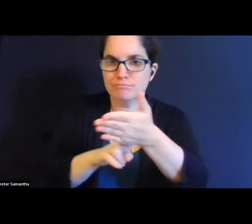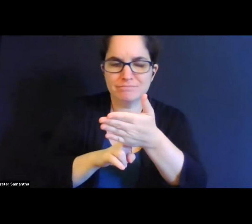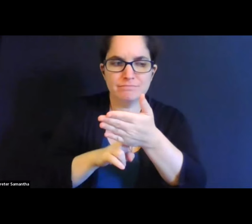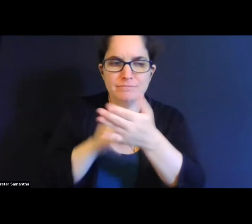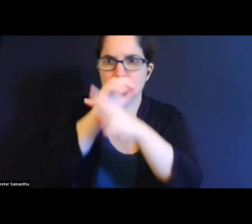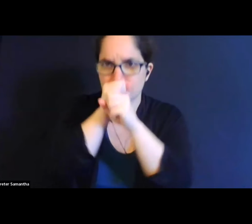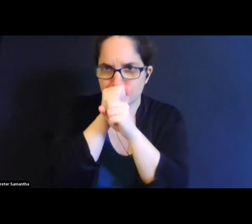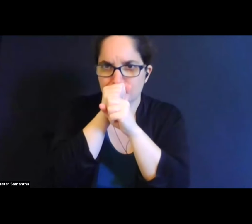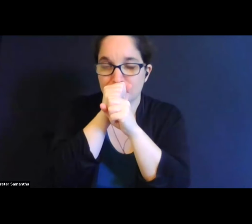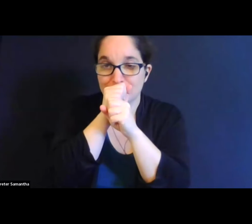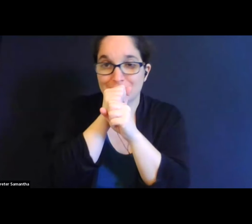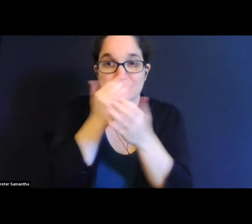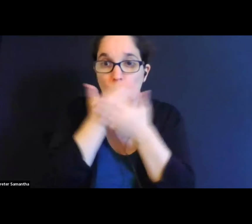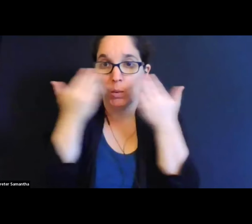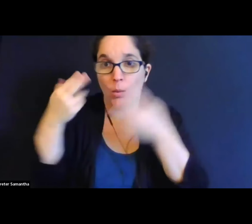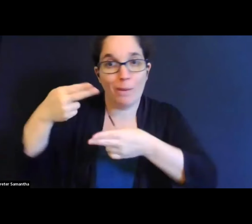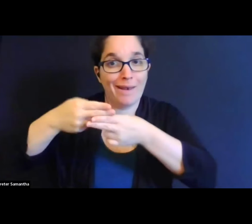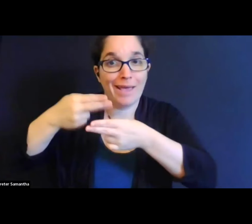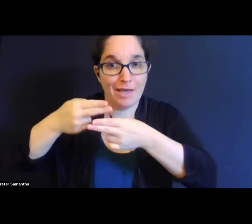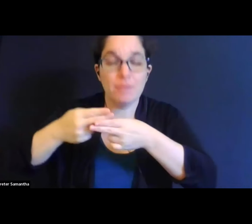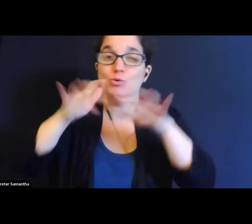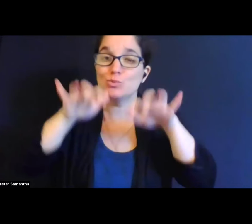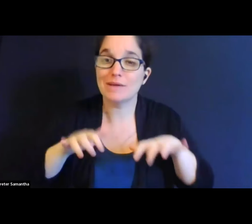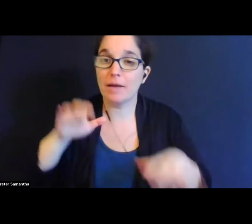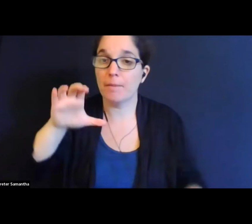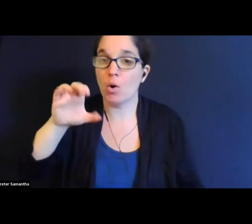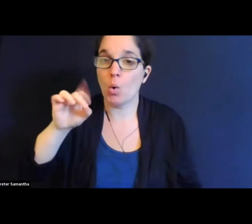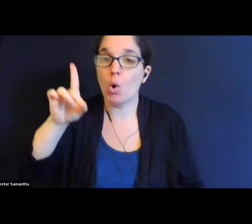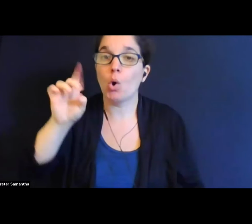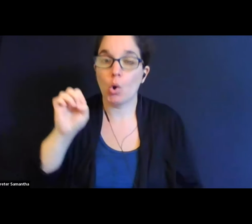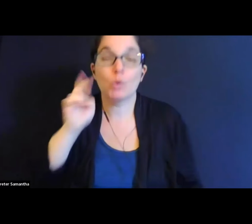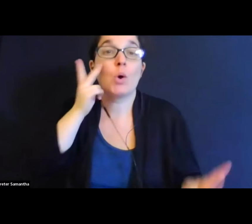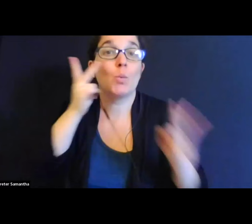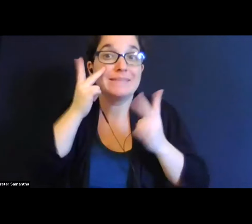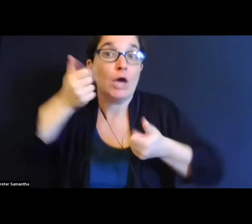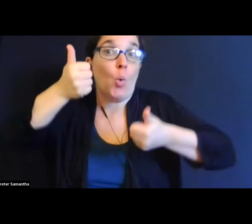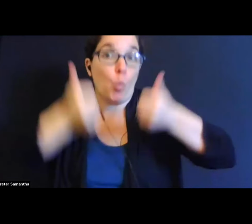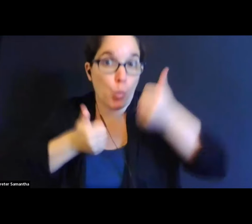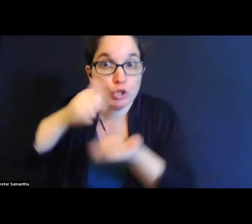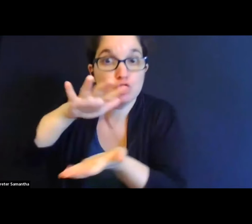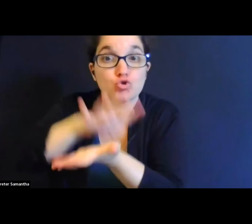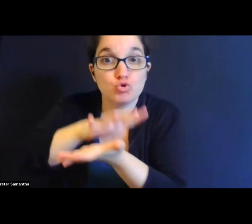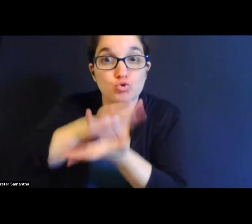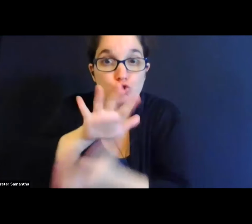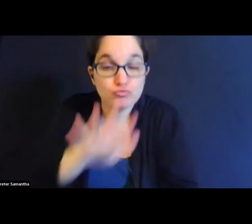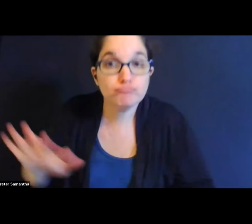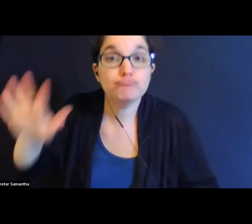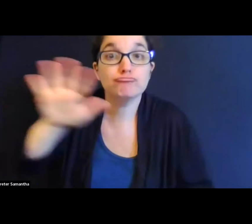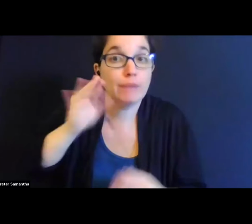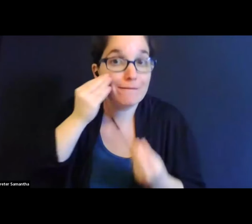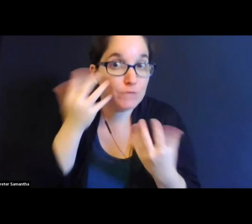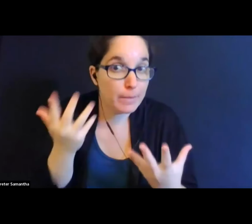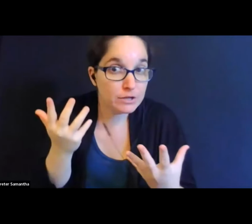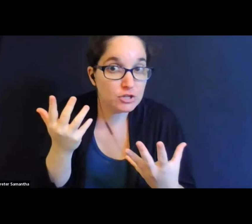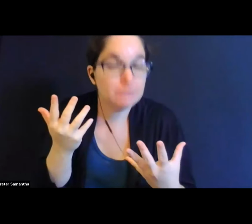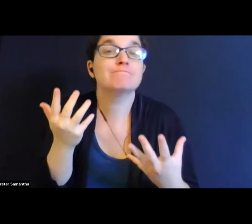and anonymous, but you put in your code. We see the schools and aggregate information. You only see aggregate information, and